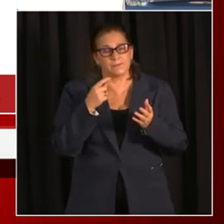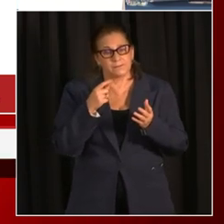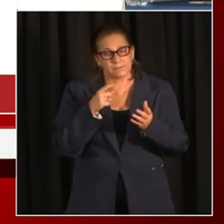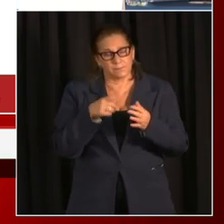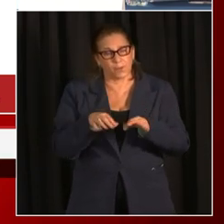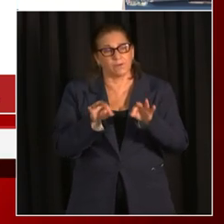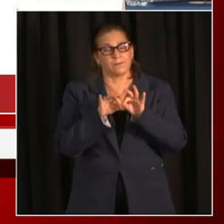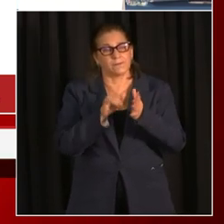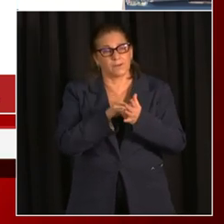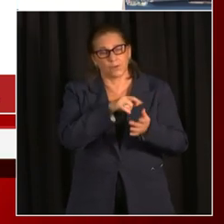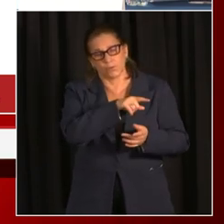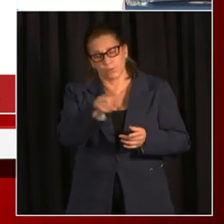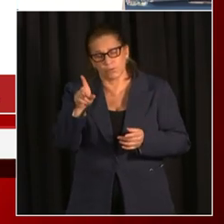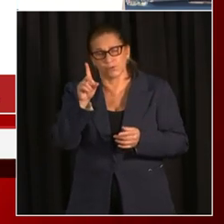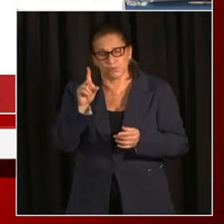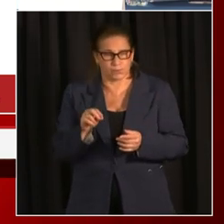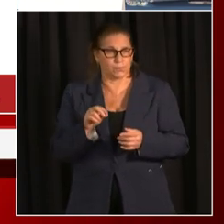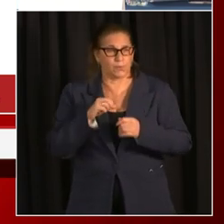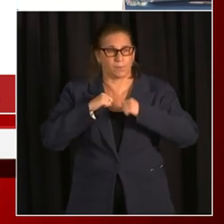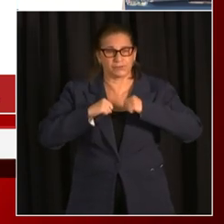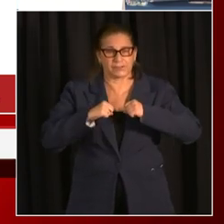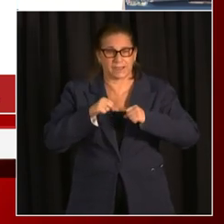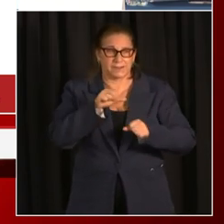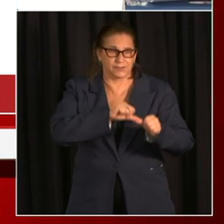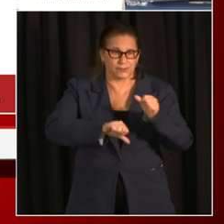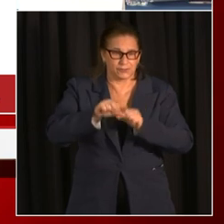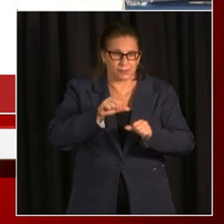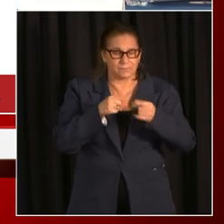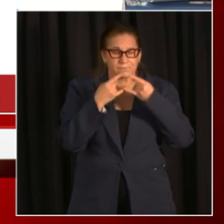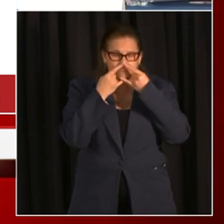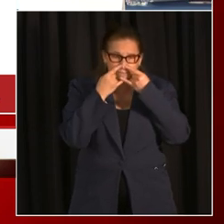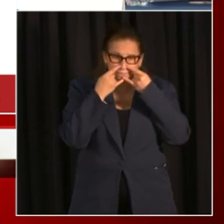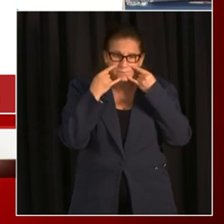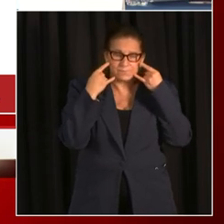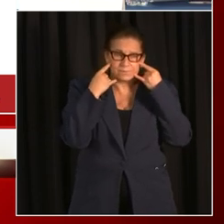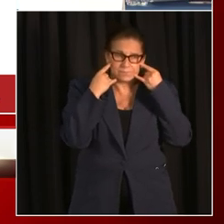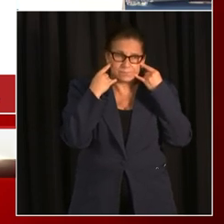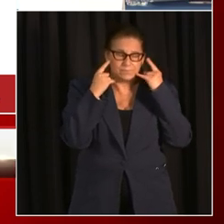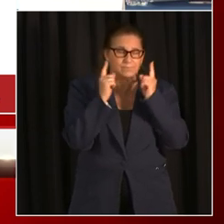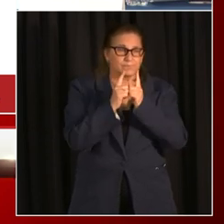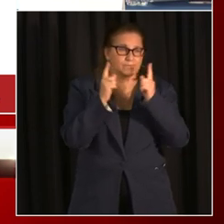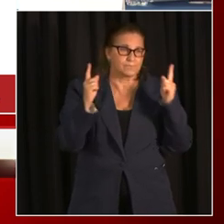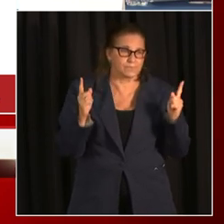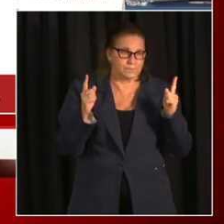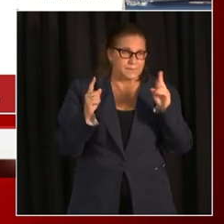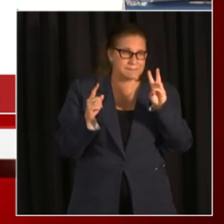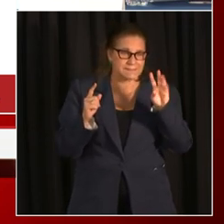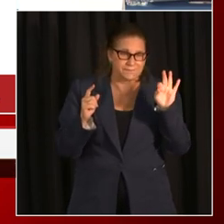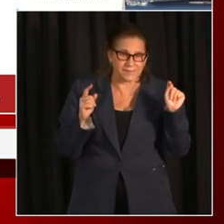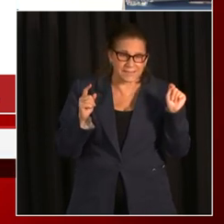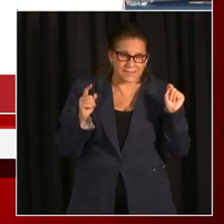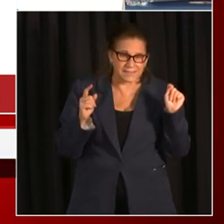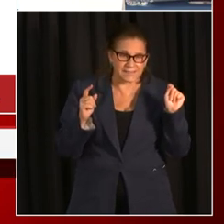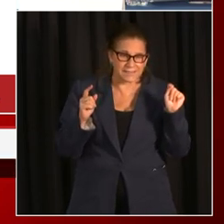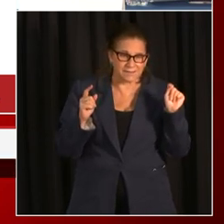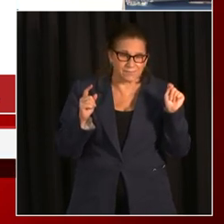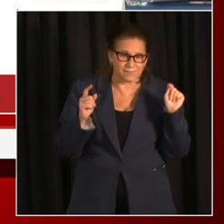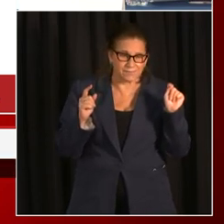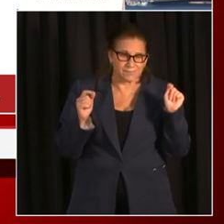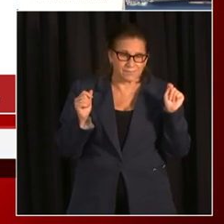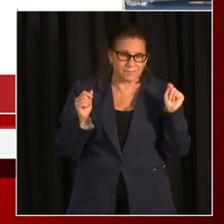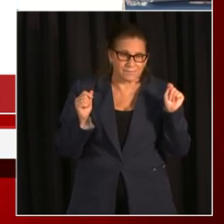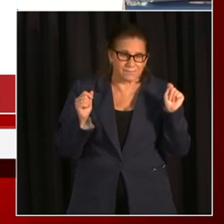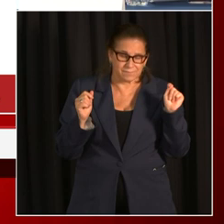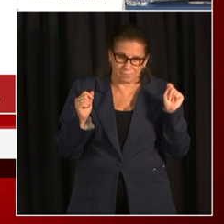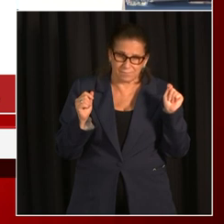to protect each other, wear the mask, keep 6 feet of distance, and all the community hygiene things as well that we should not